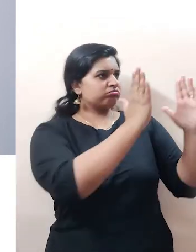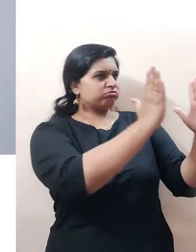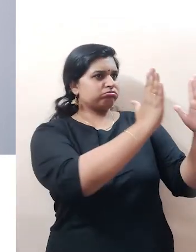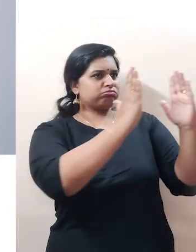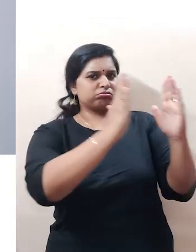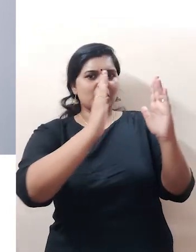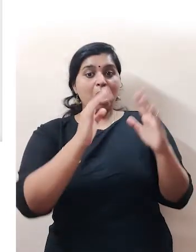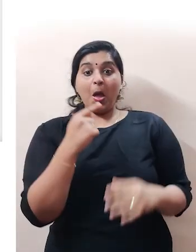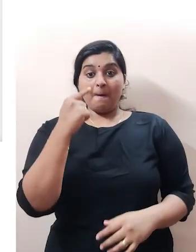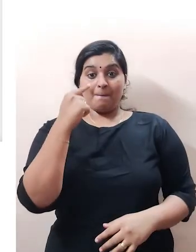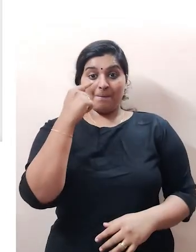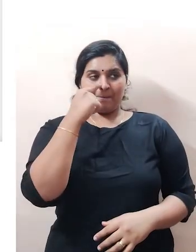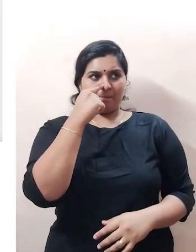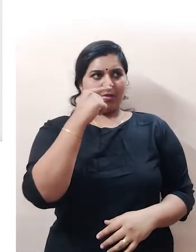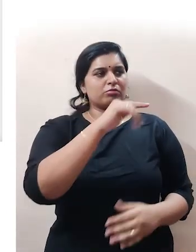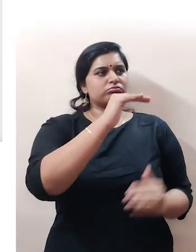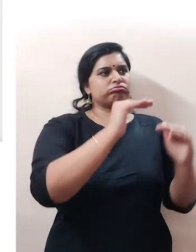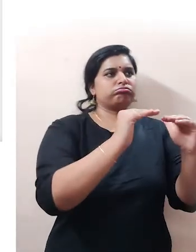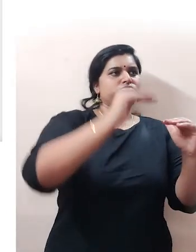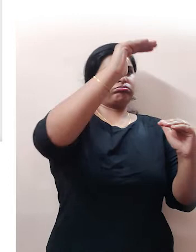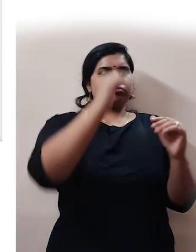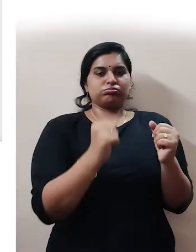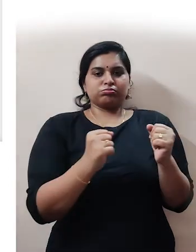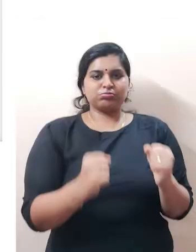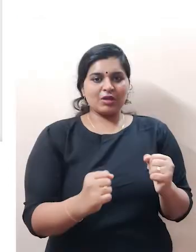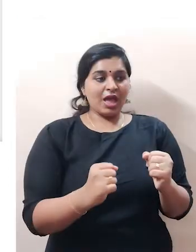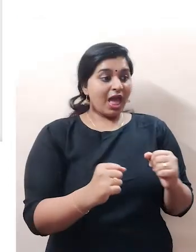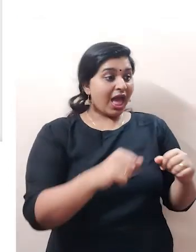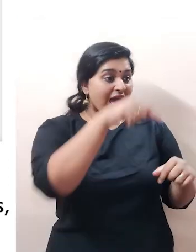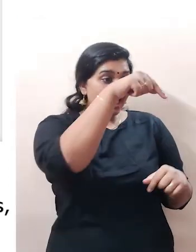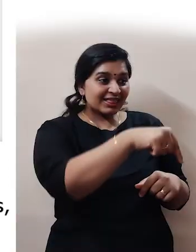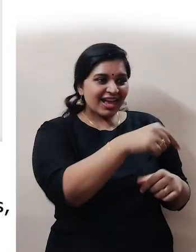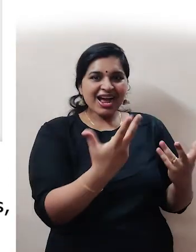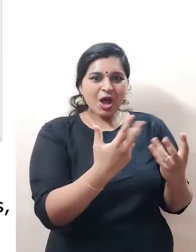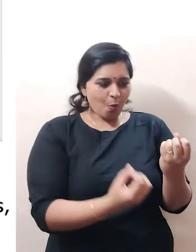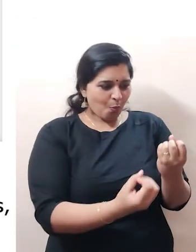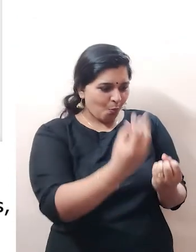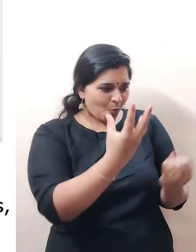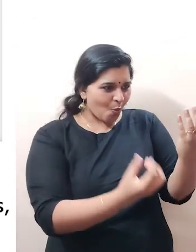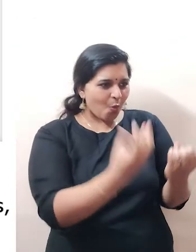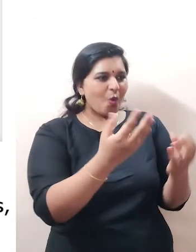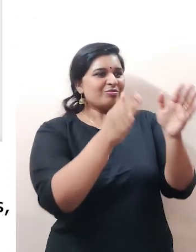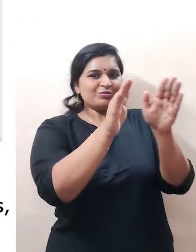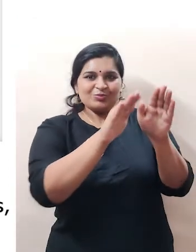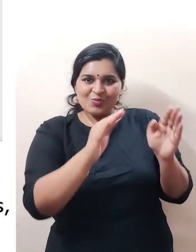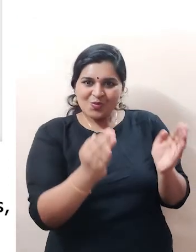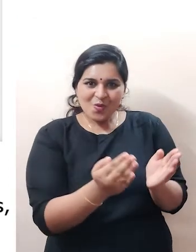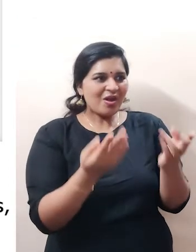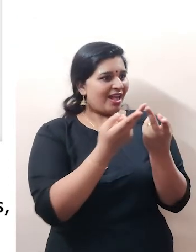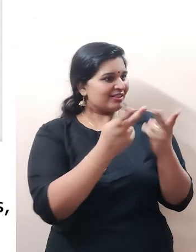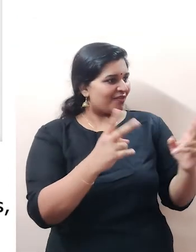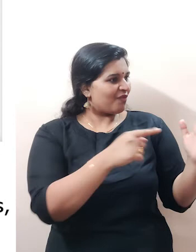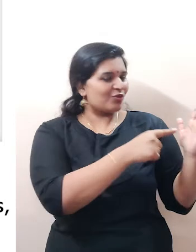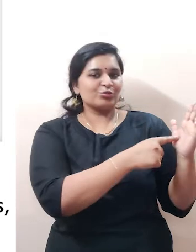and partitioned. The seated woman occupies the upper portion of the work, while the lower portion comprises an arrangement of